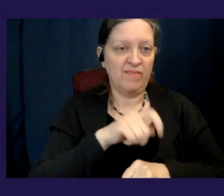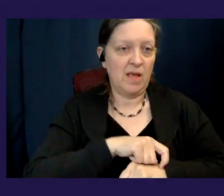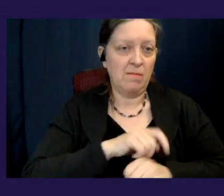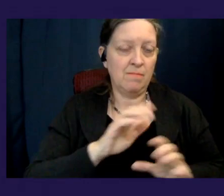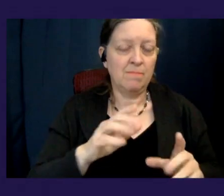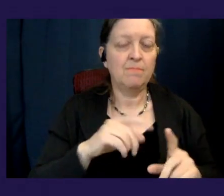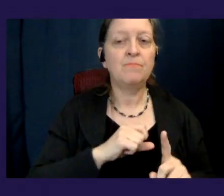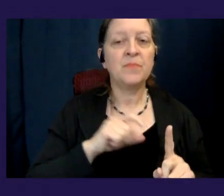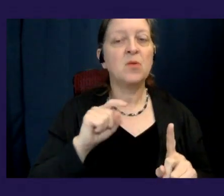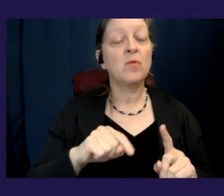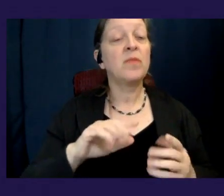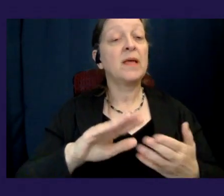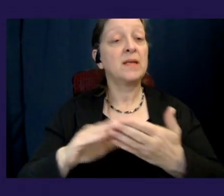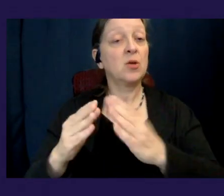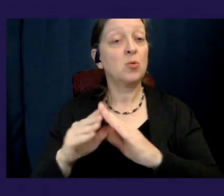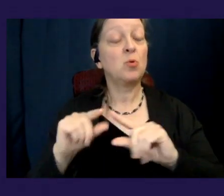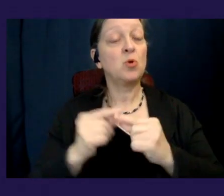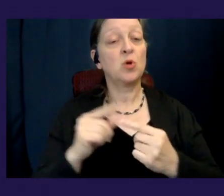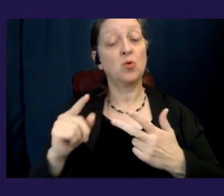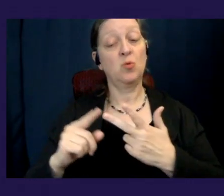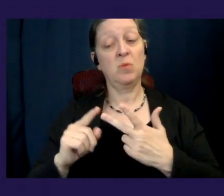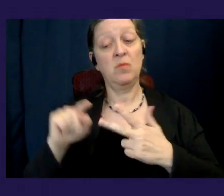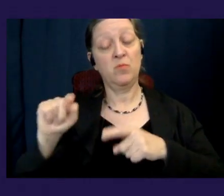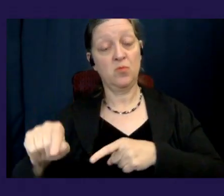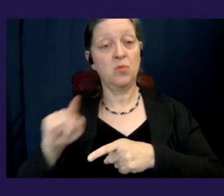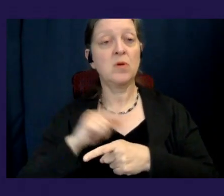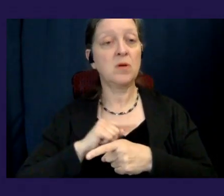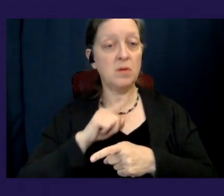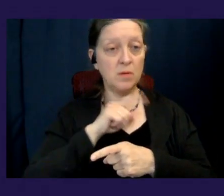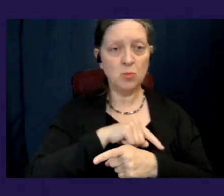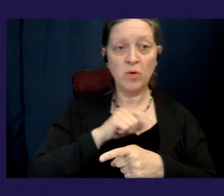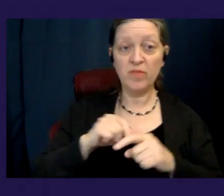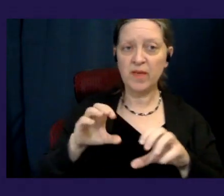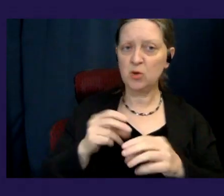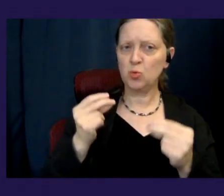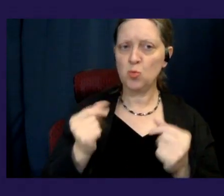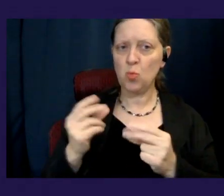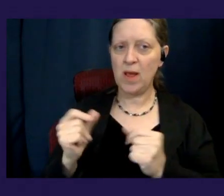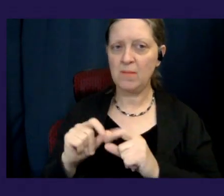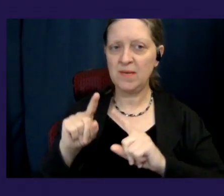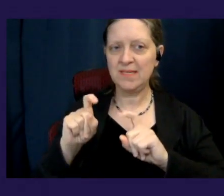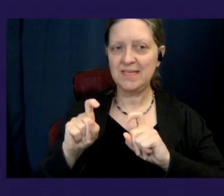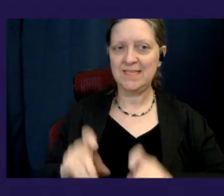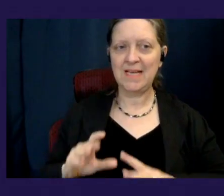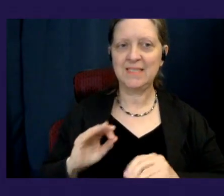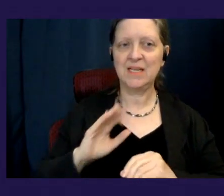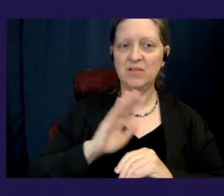community group was really a place where they could do like rapid testing of the messages and get quick